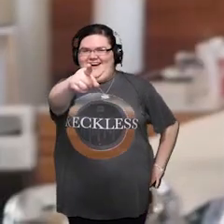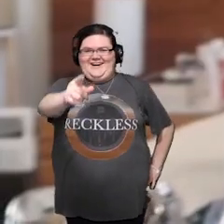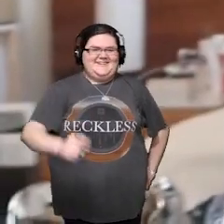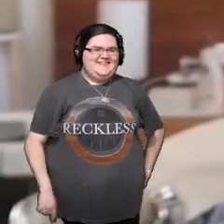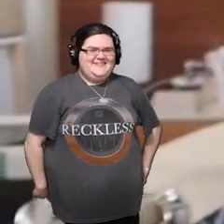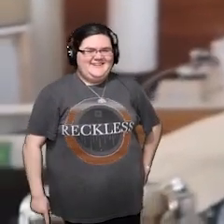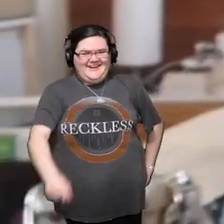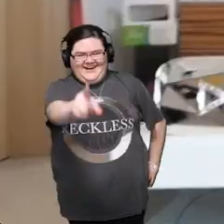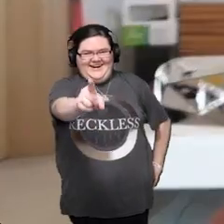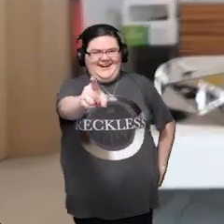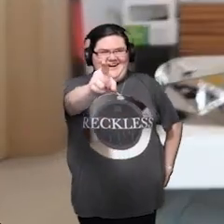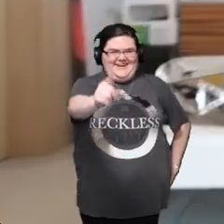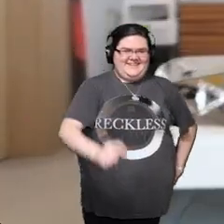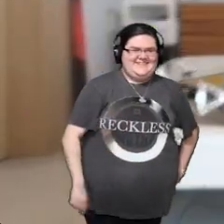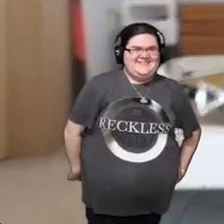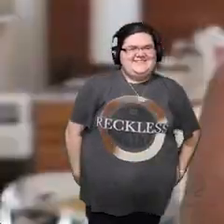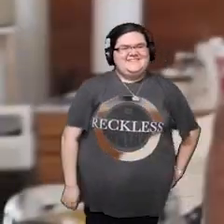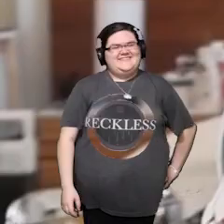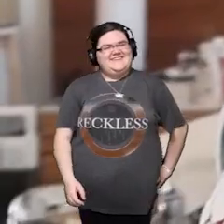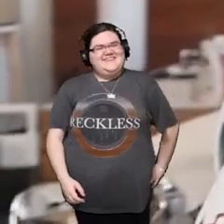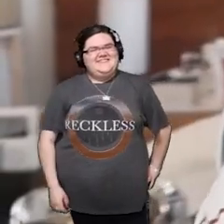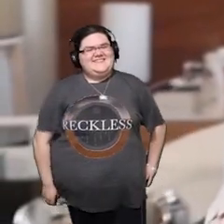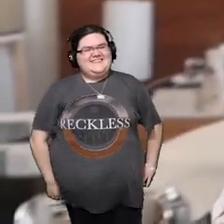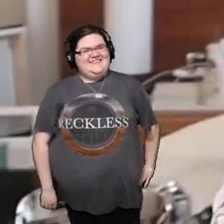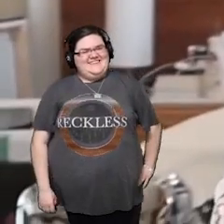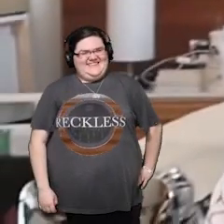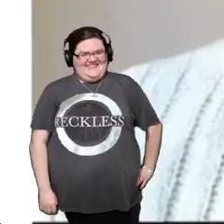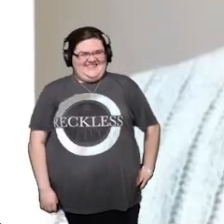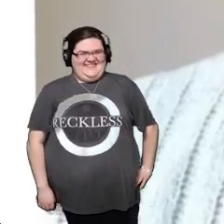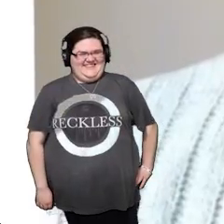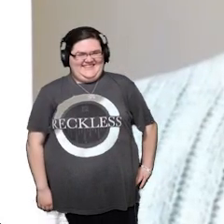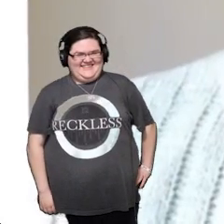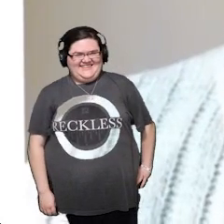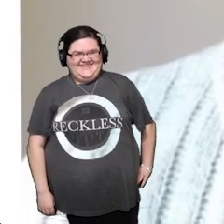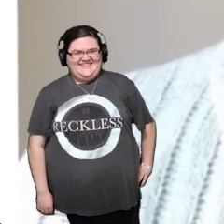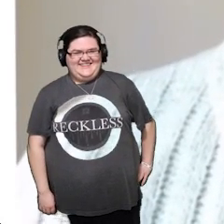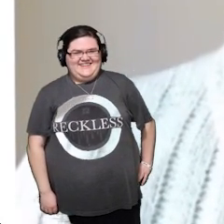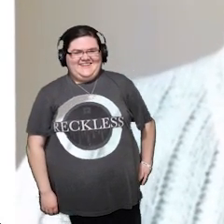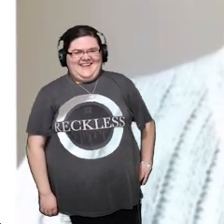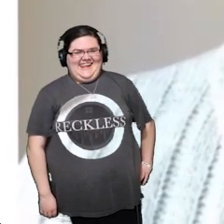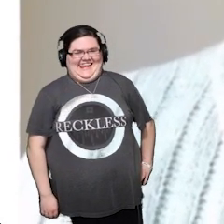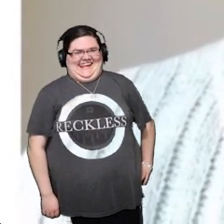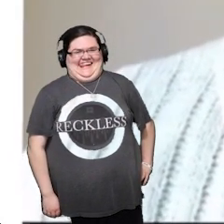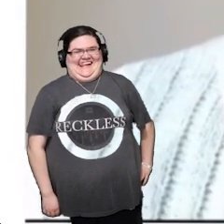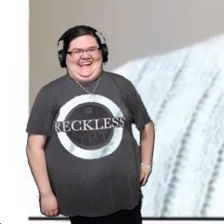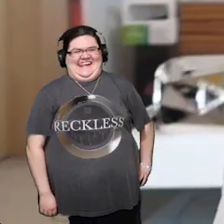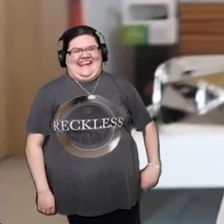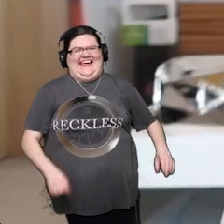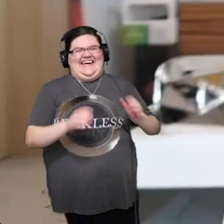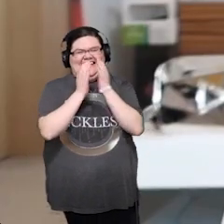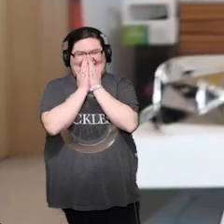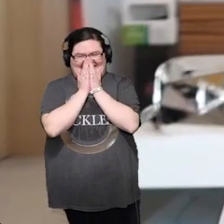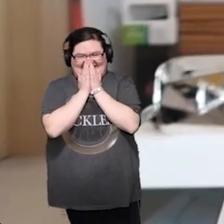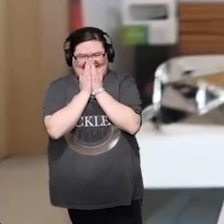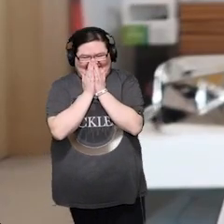So, fair play. You guys are smart. Well, you can tell where I got the bad beard genes.